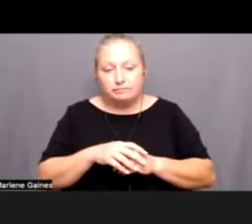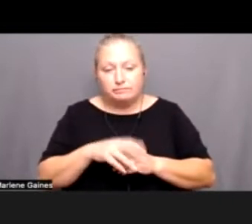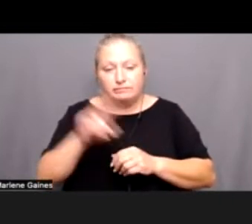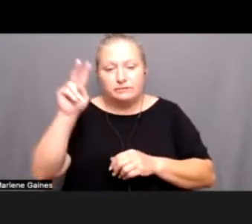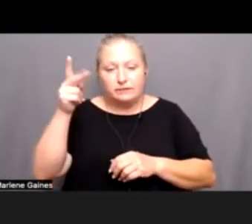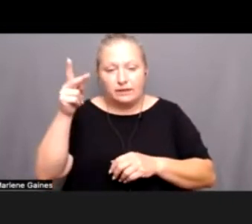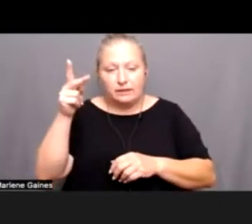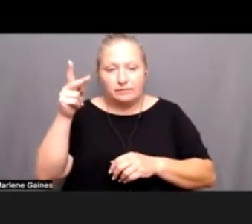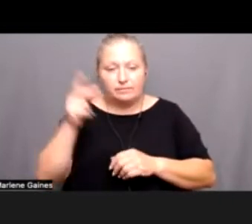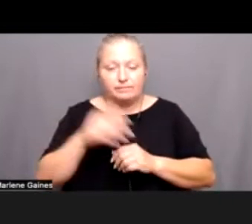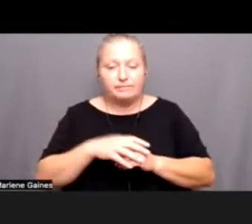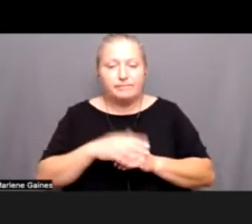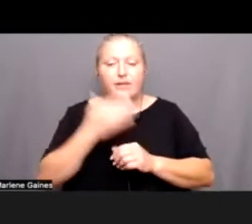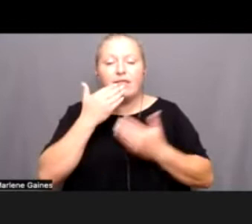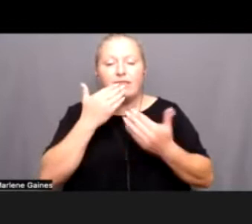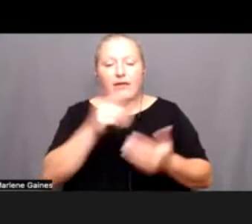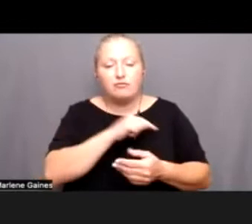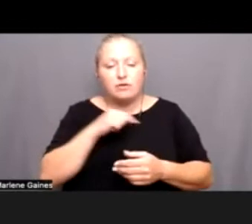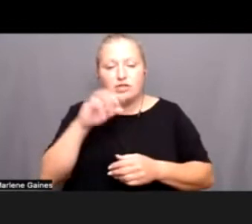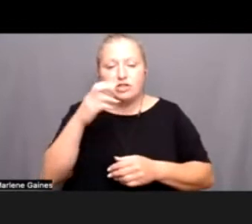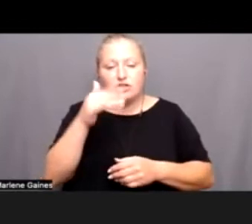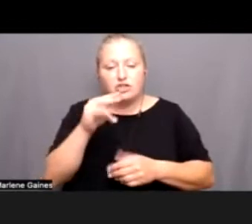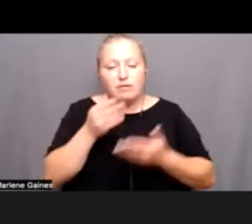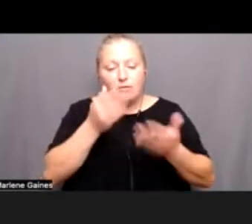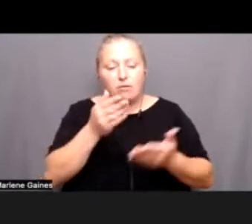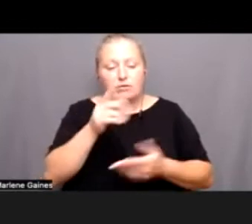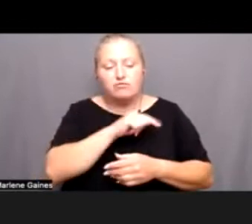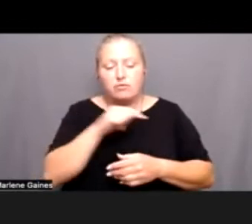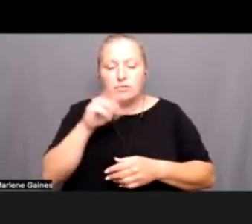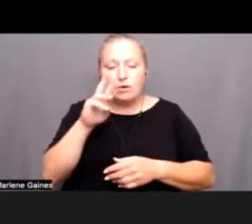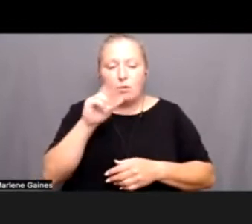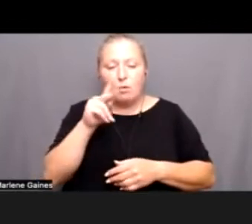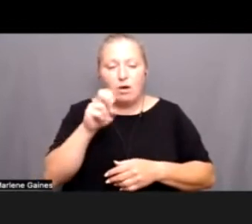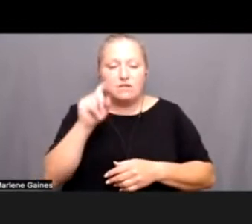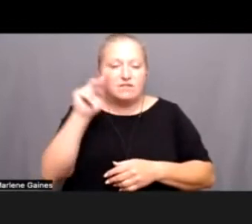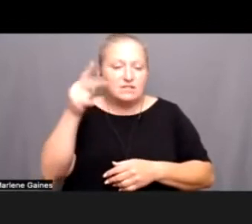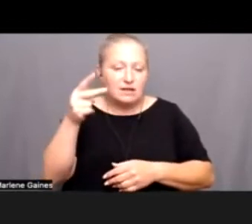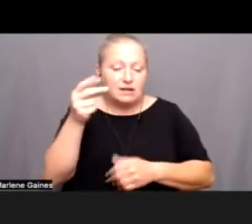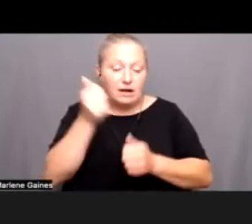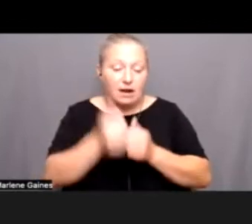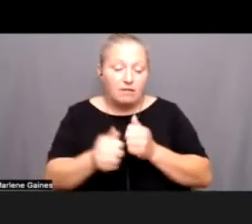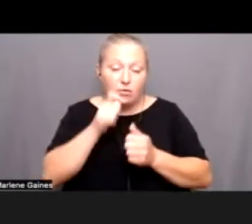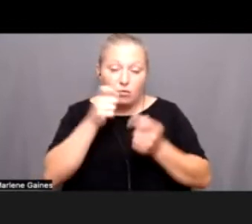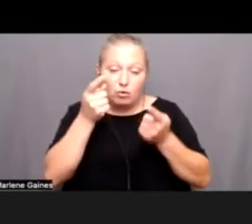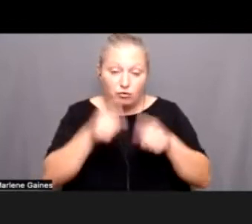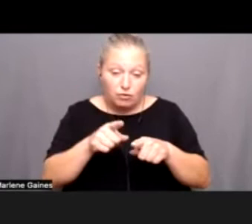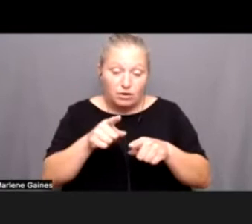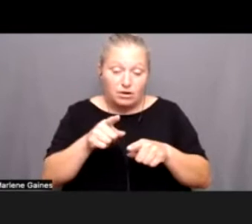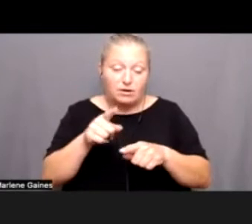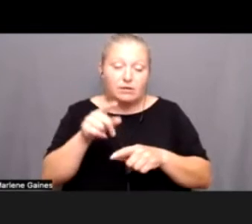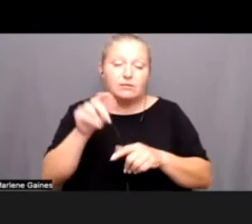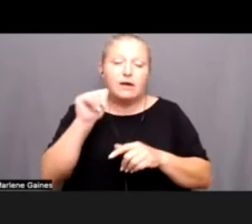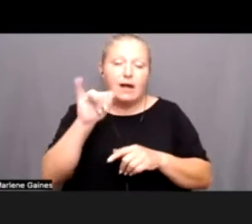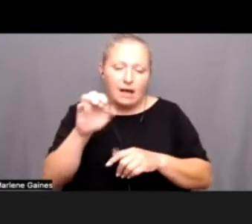Second. Thank you, Trustee Chin for the motion and Trustee Watkins for the second. All in favor, please unmute and say aye.